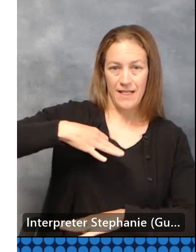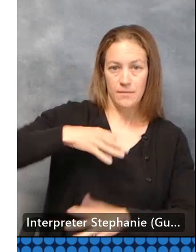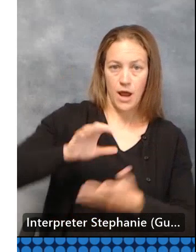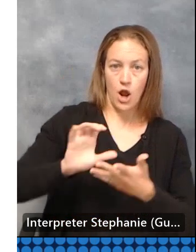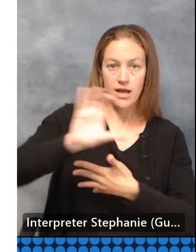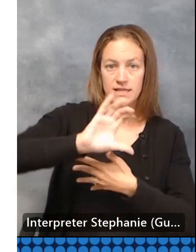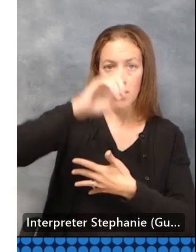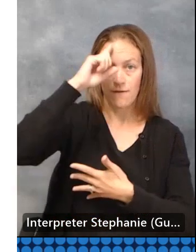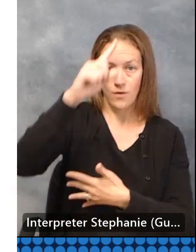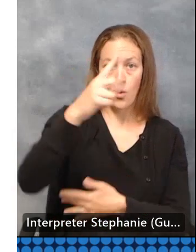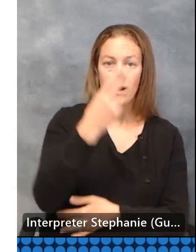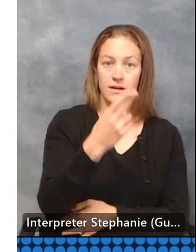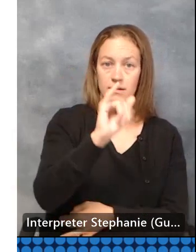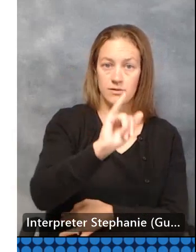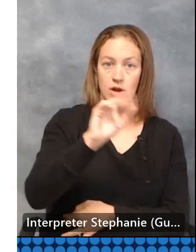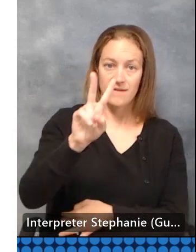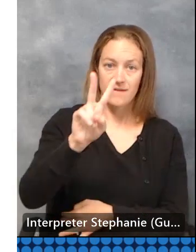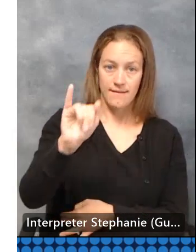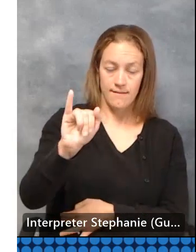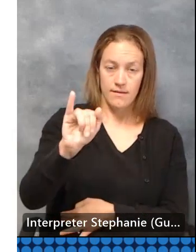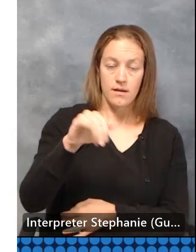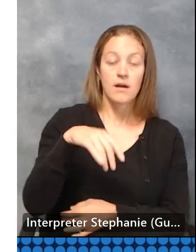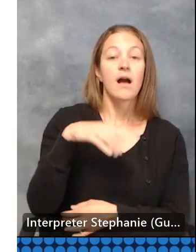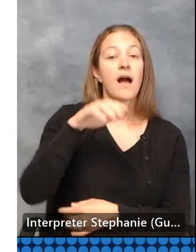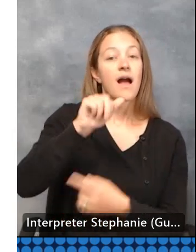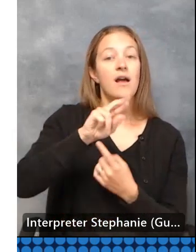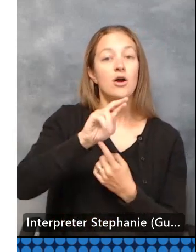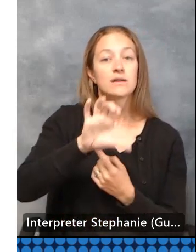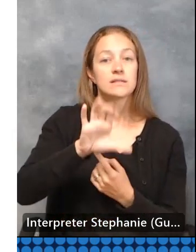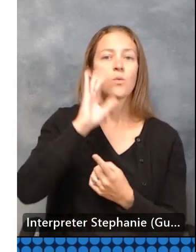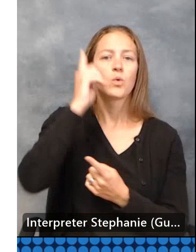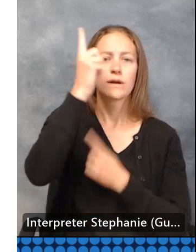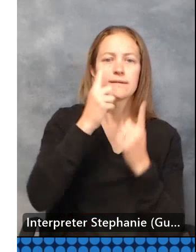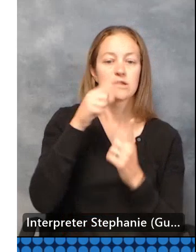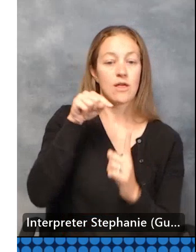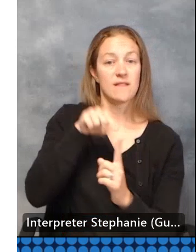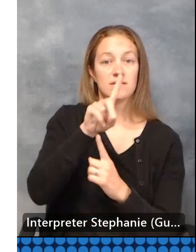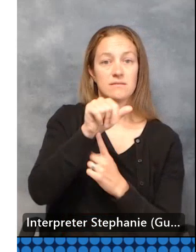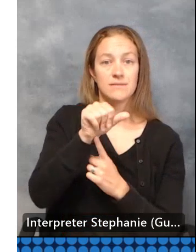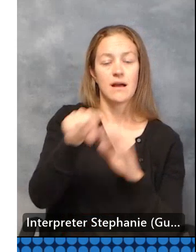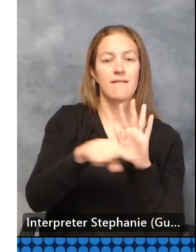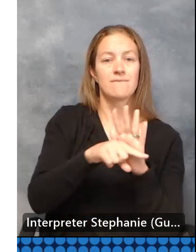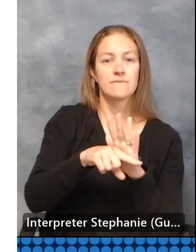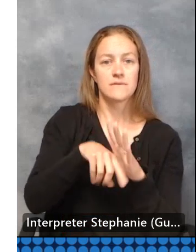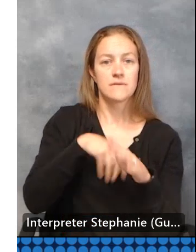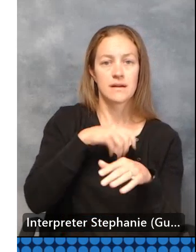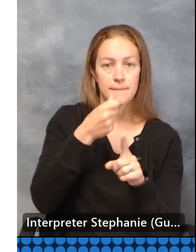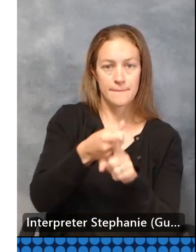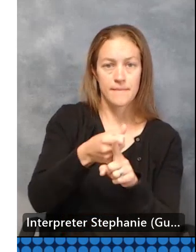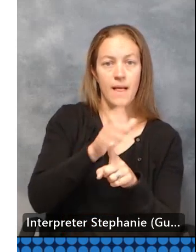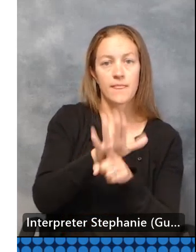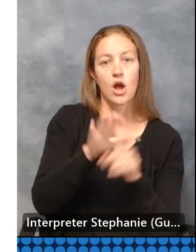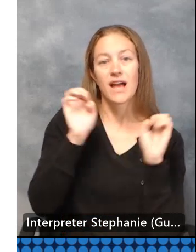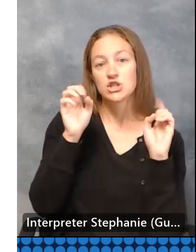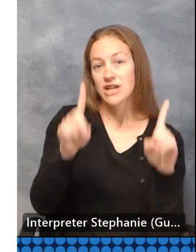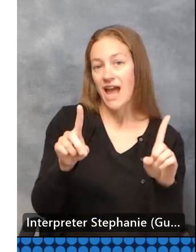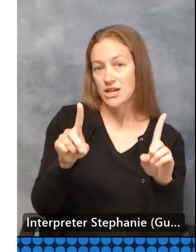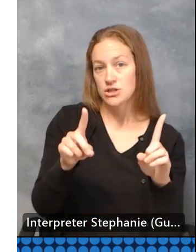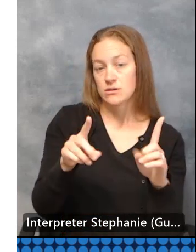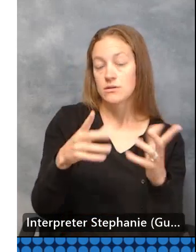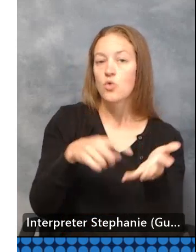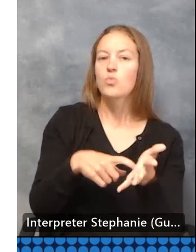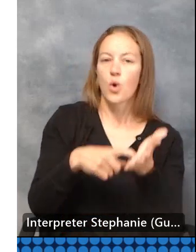or visual impairment, and the ARC will consider if the disability adversely impacts their education,